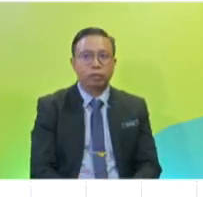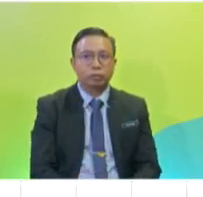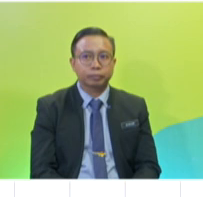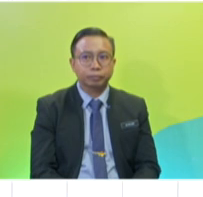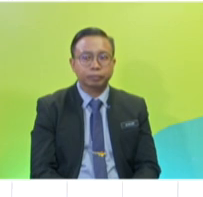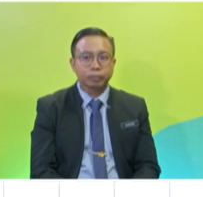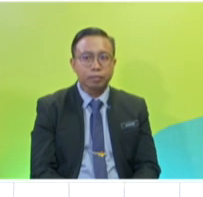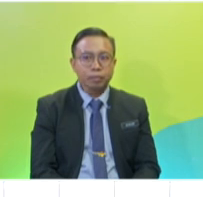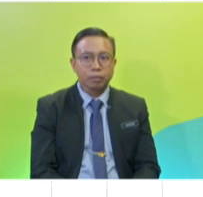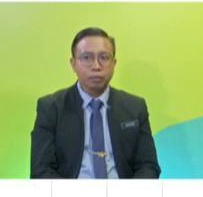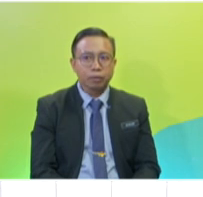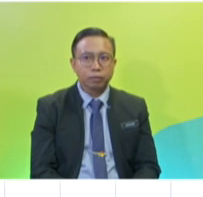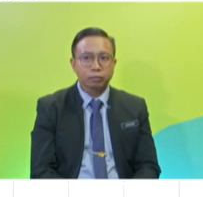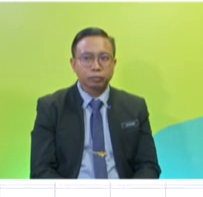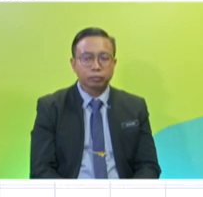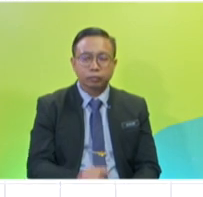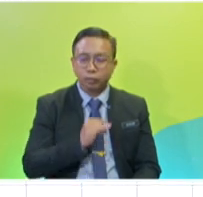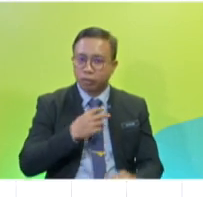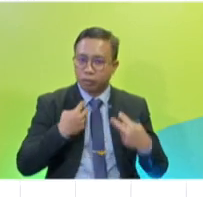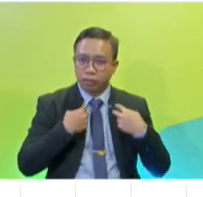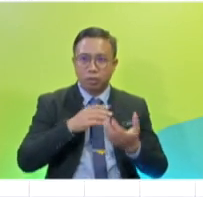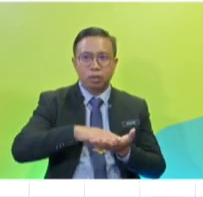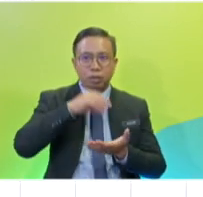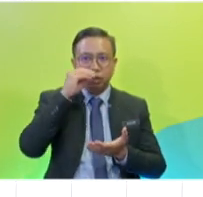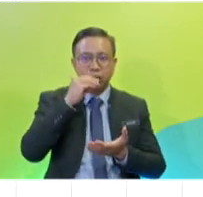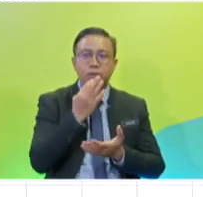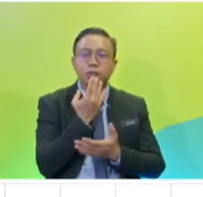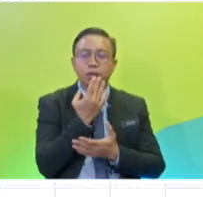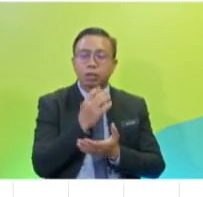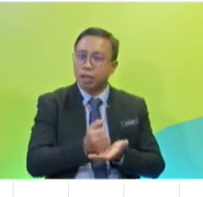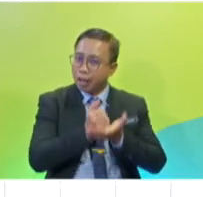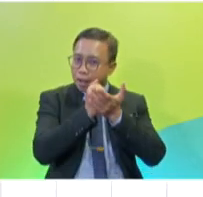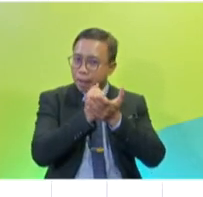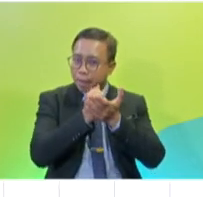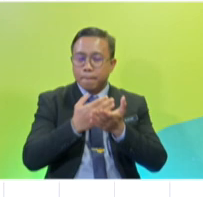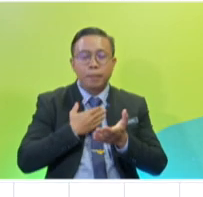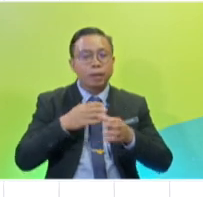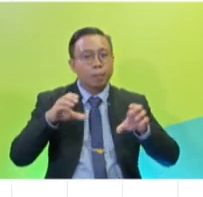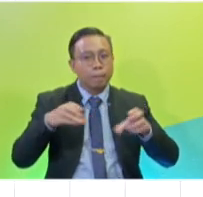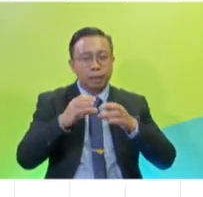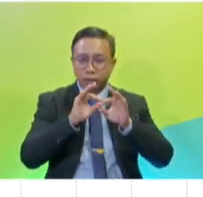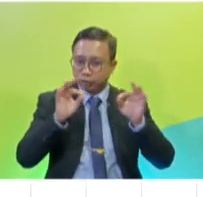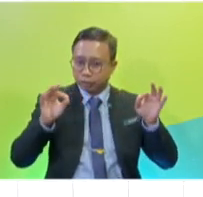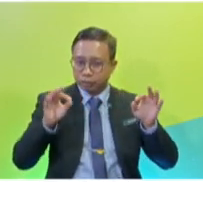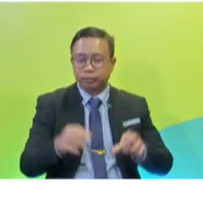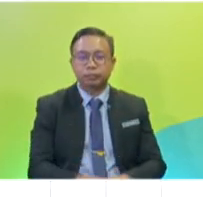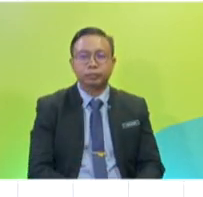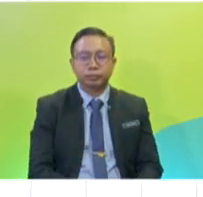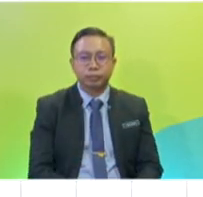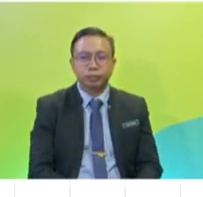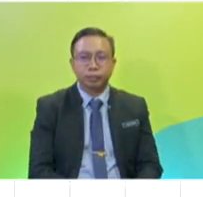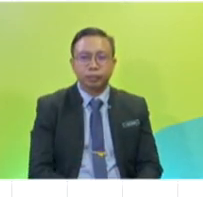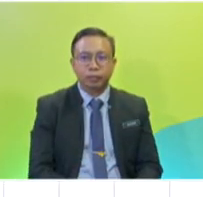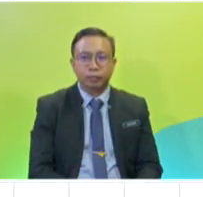Okay. I have learned that the colors helped me to make sentence. The colors helped you to